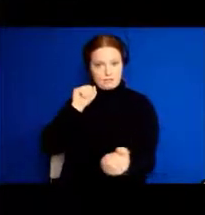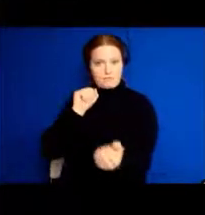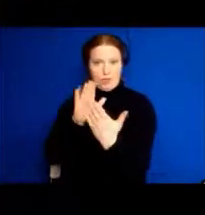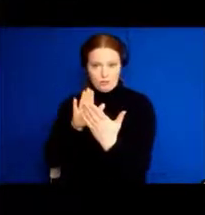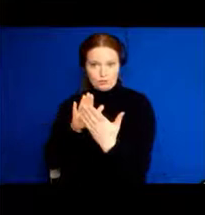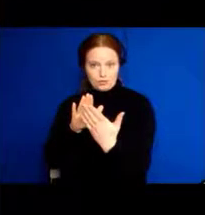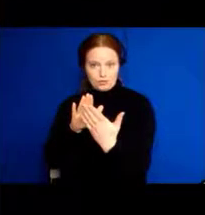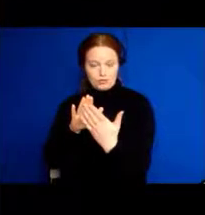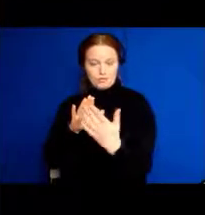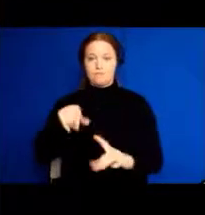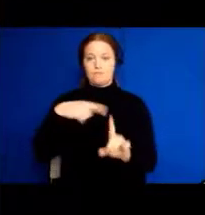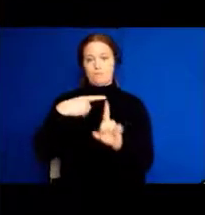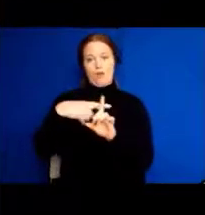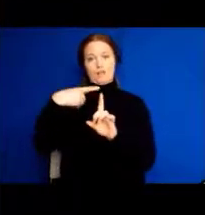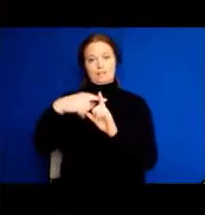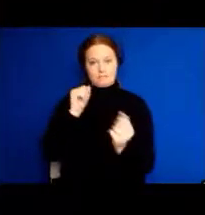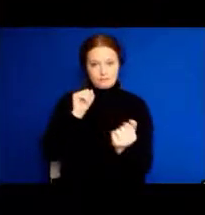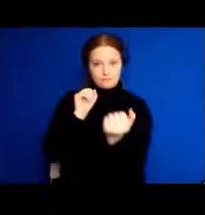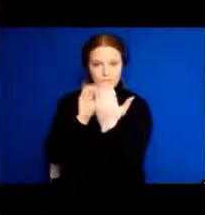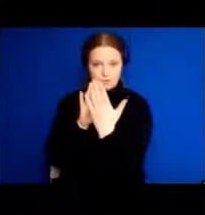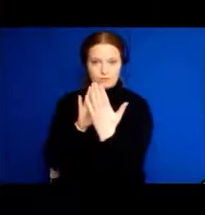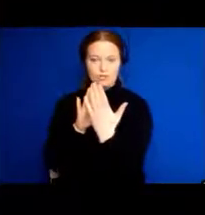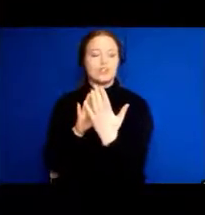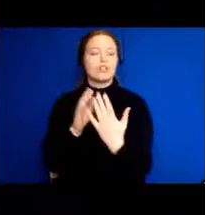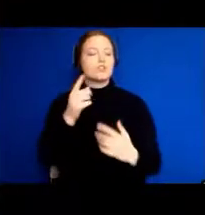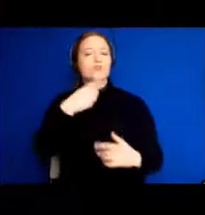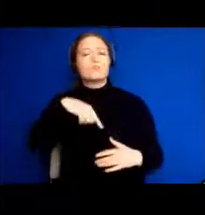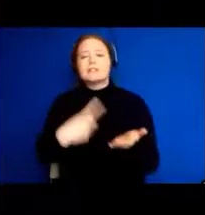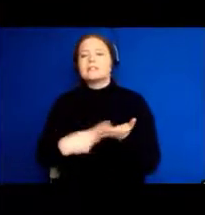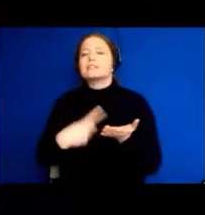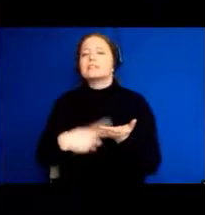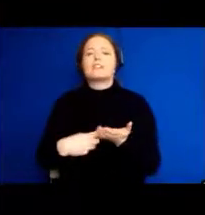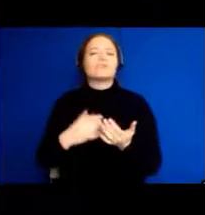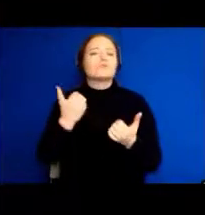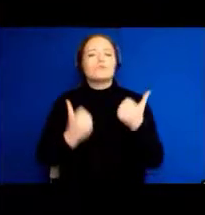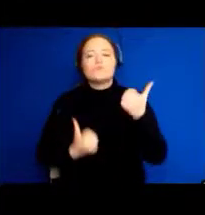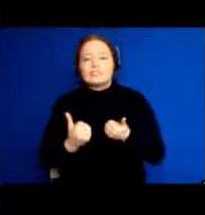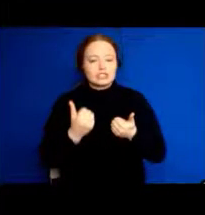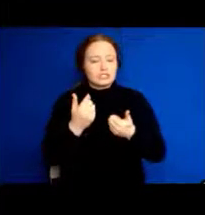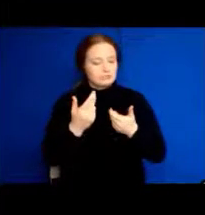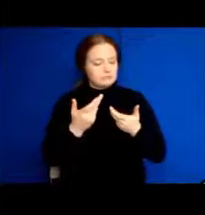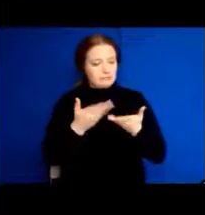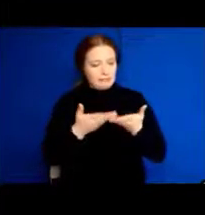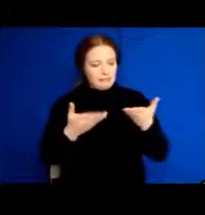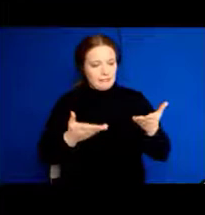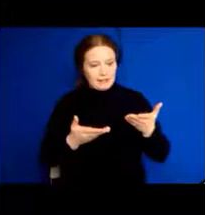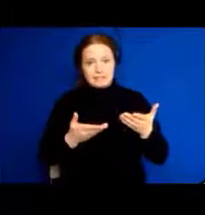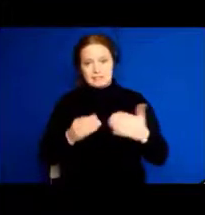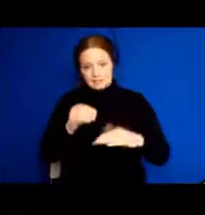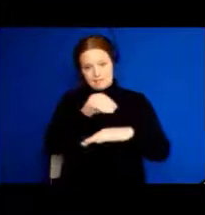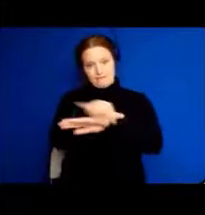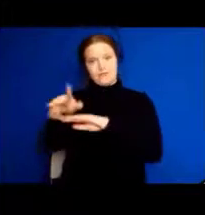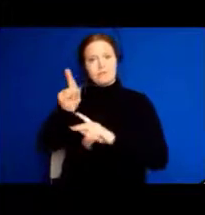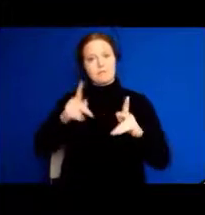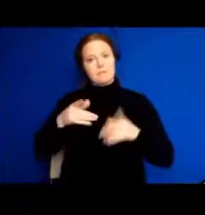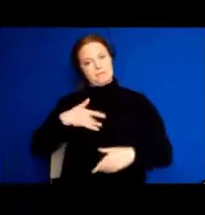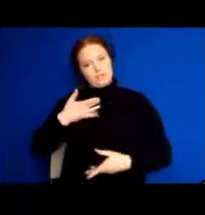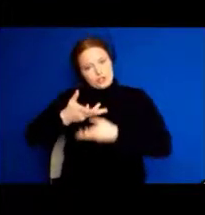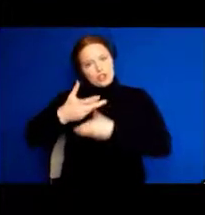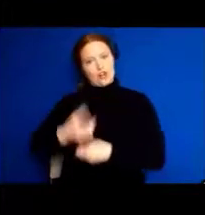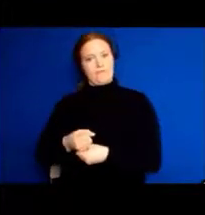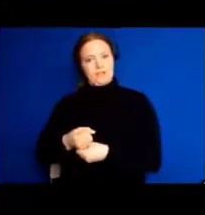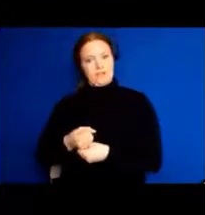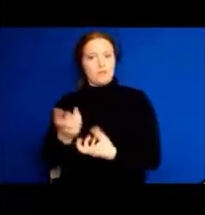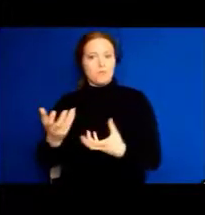what will make them feel confident and able to undertake this activity. To build some confidence through working with things